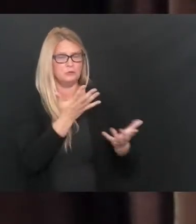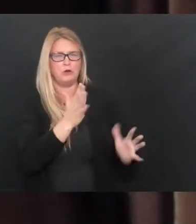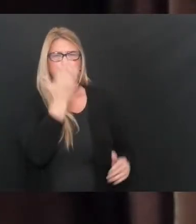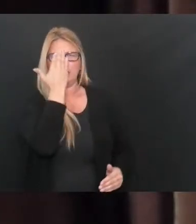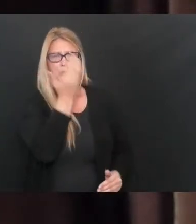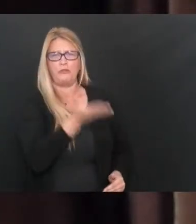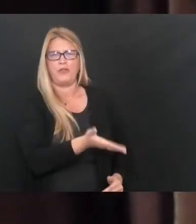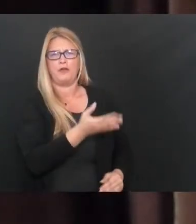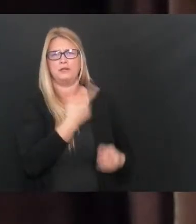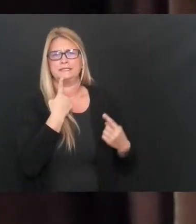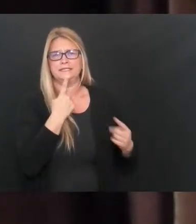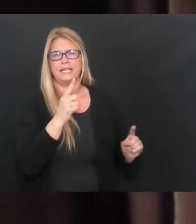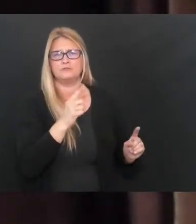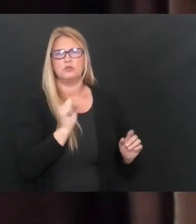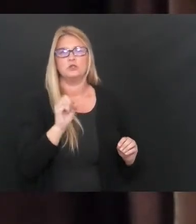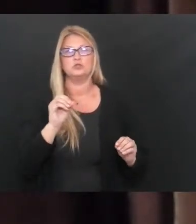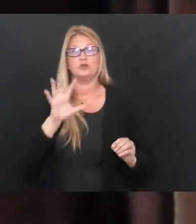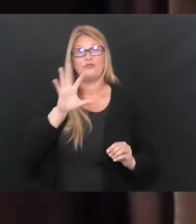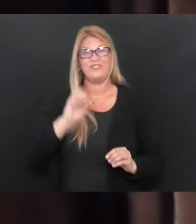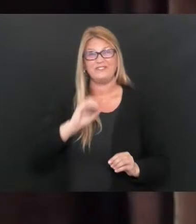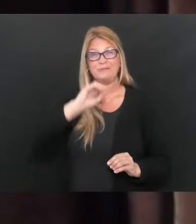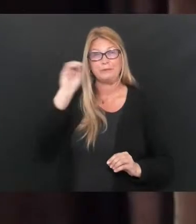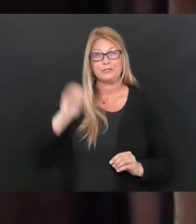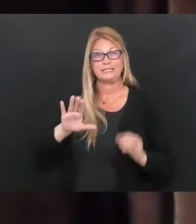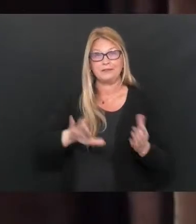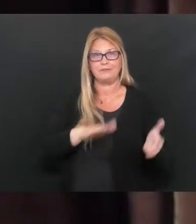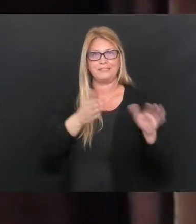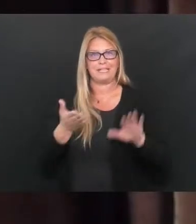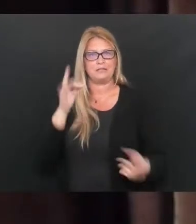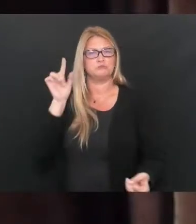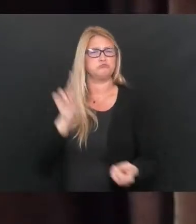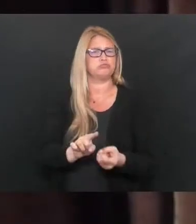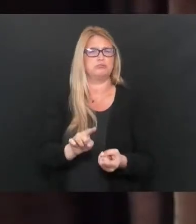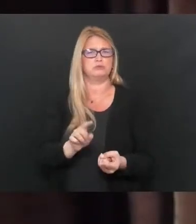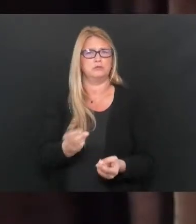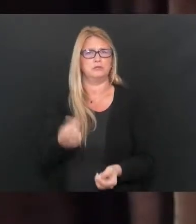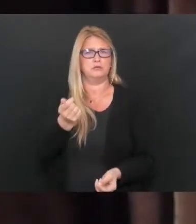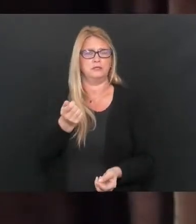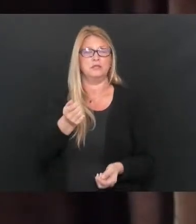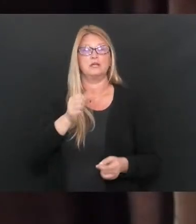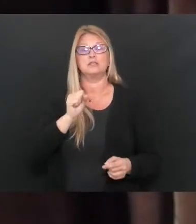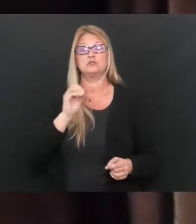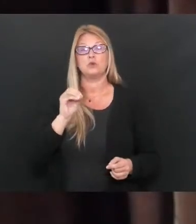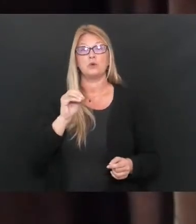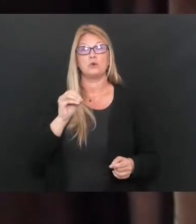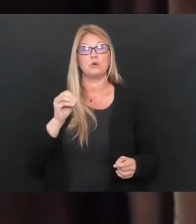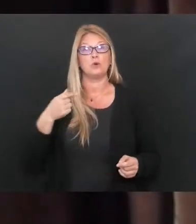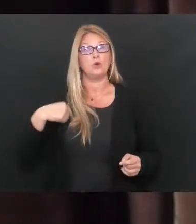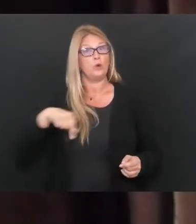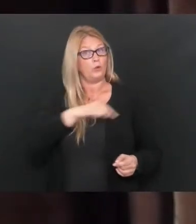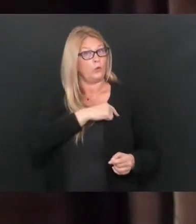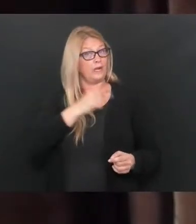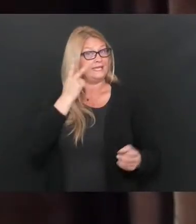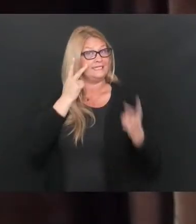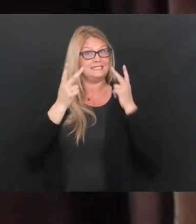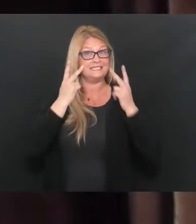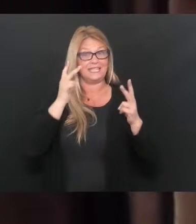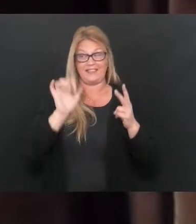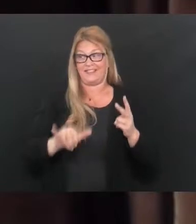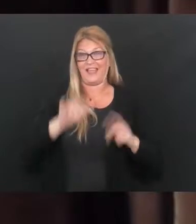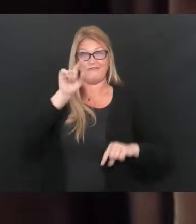was about 50% of the deaths that we saw in West Virginia. But also the way that we keep these variants